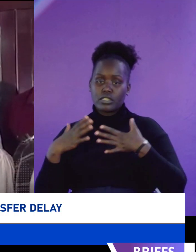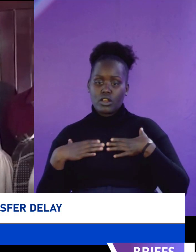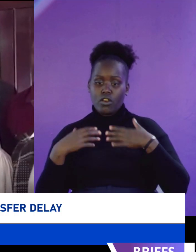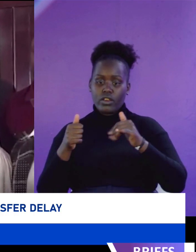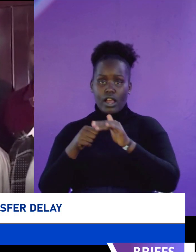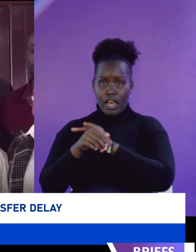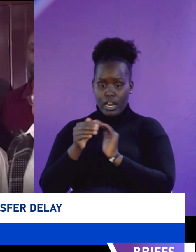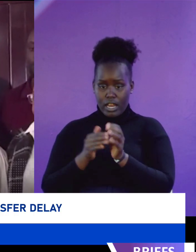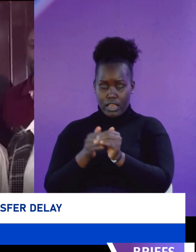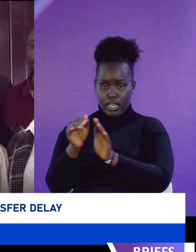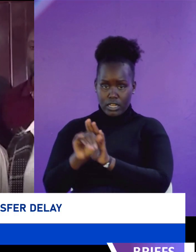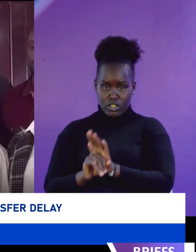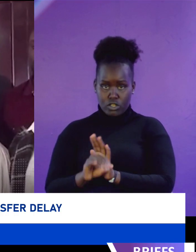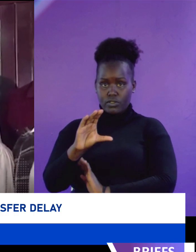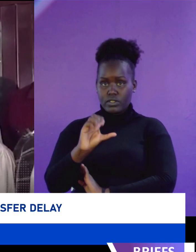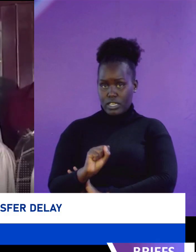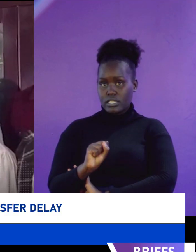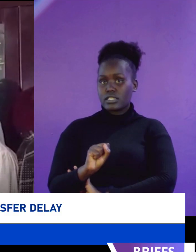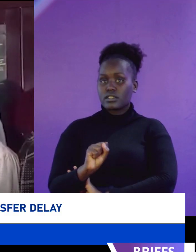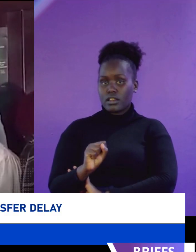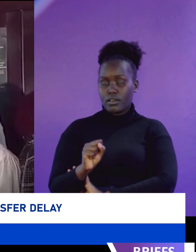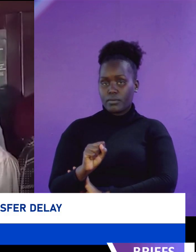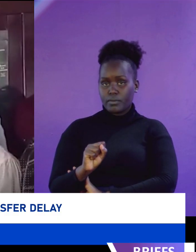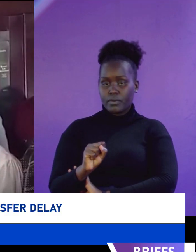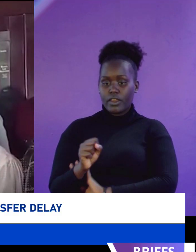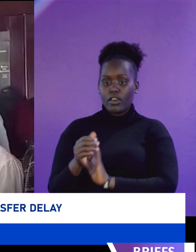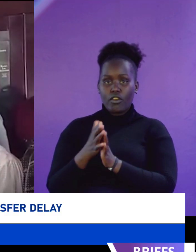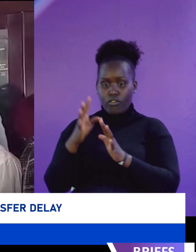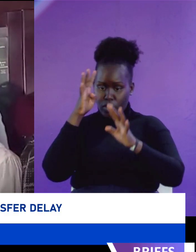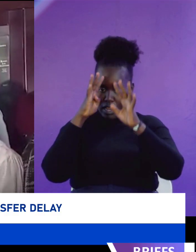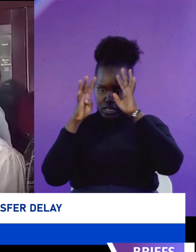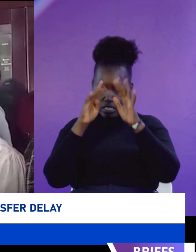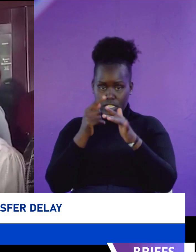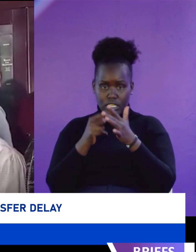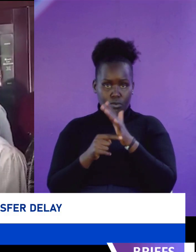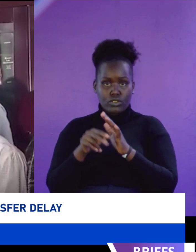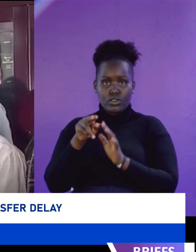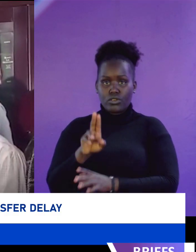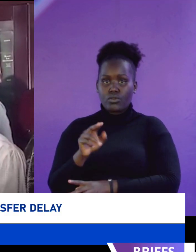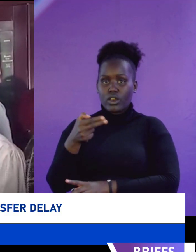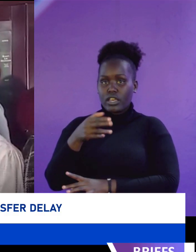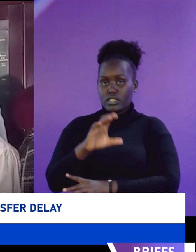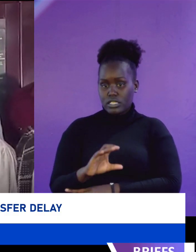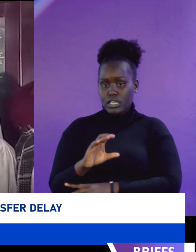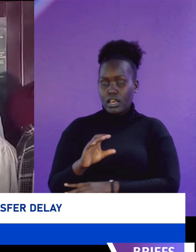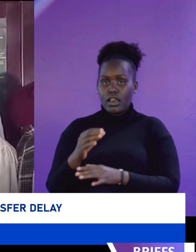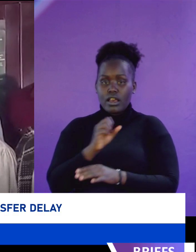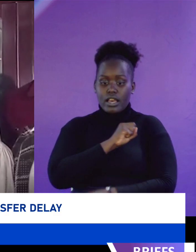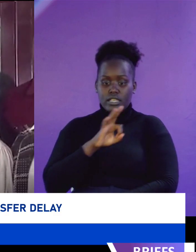leadership of the Cabinet Secretary, Honorable Aden Duale, for initiating the conversion of UHC staff into permanent